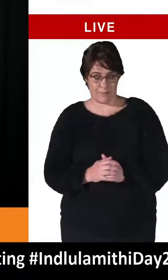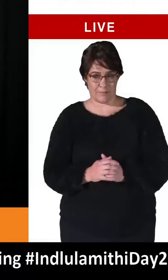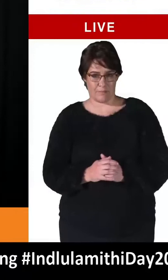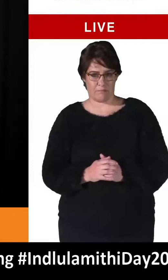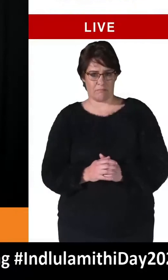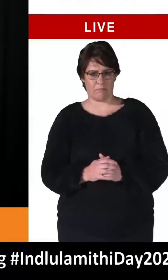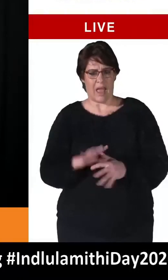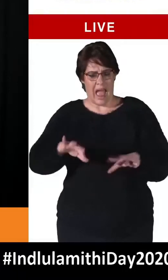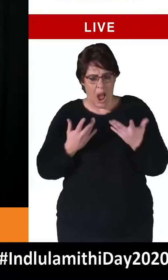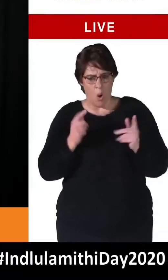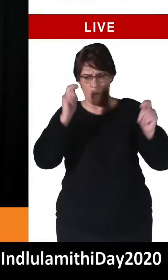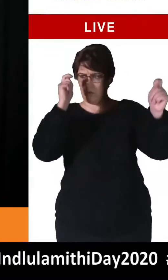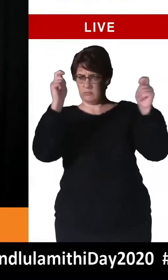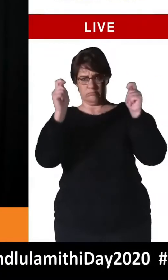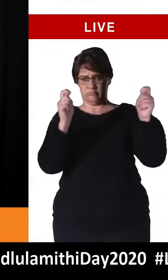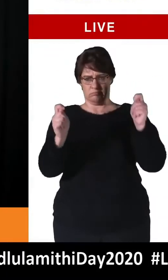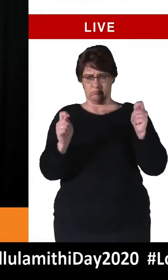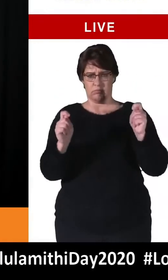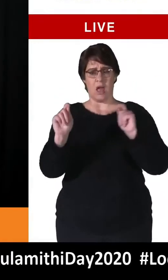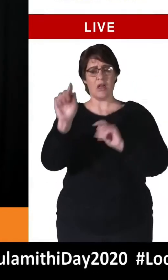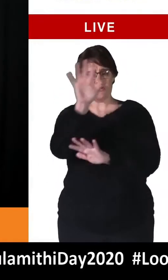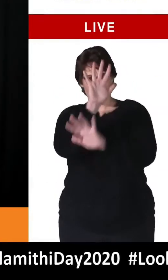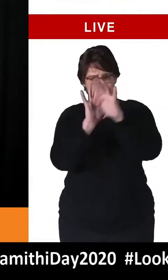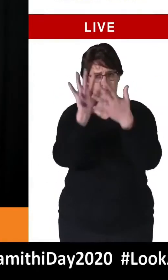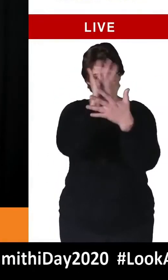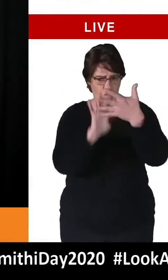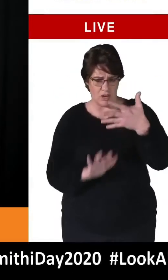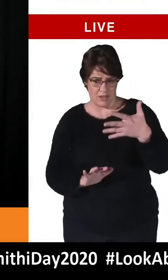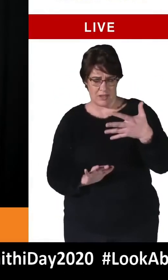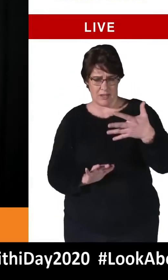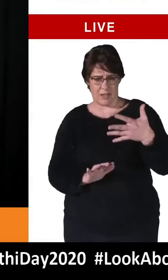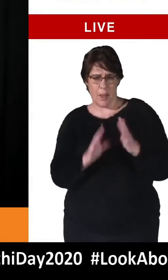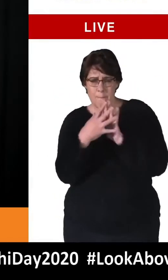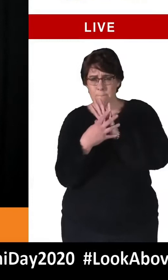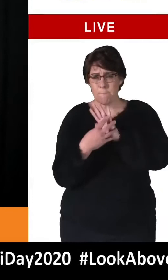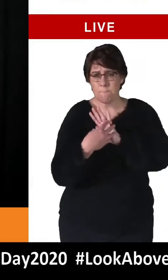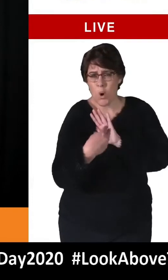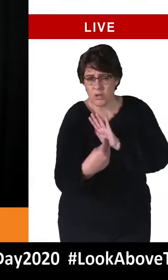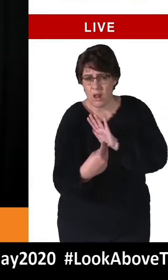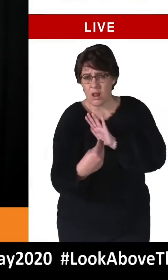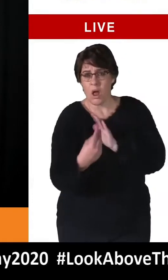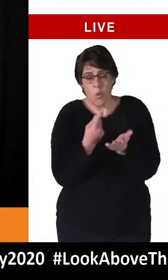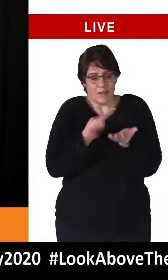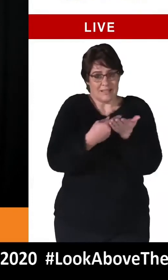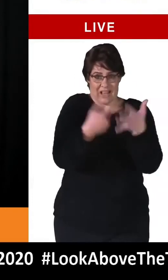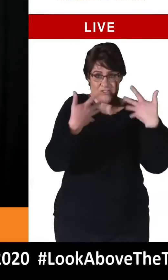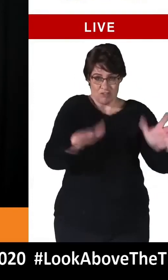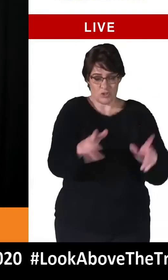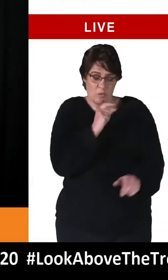And to design this scenario and use the model that we have just spoken